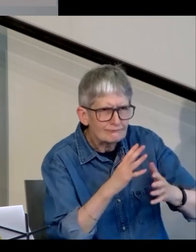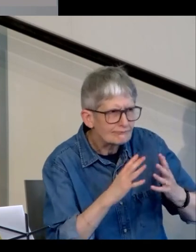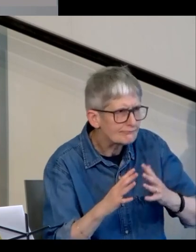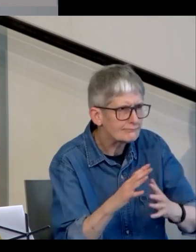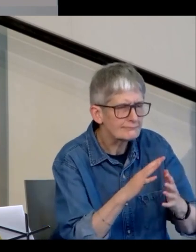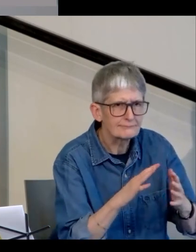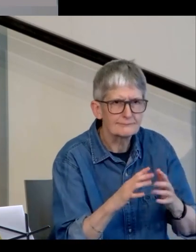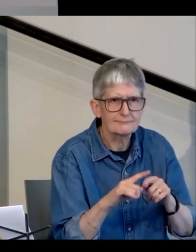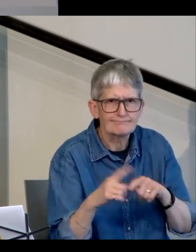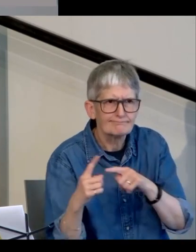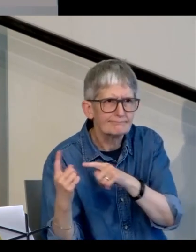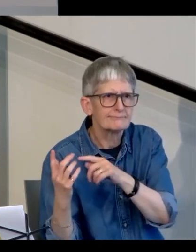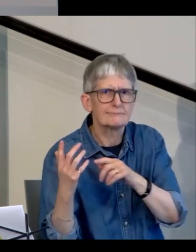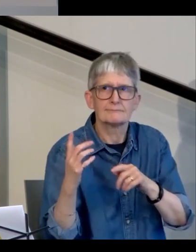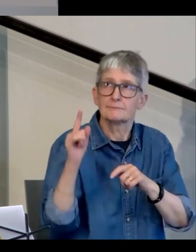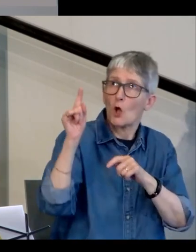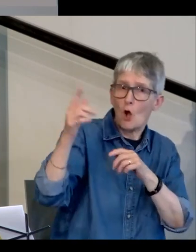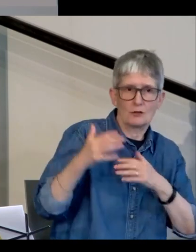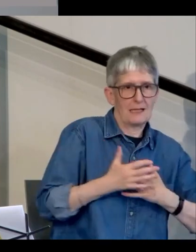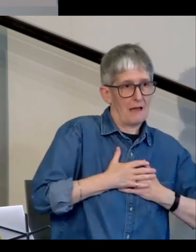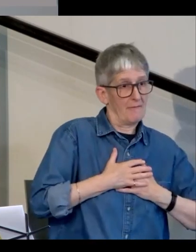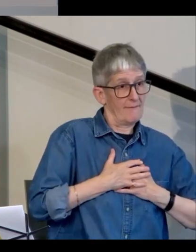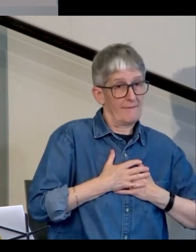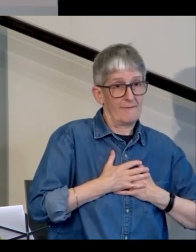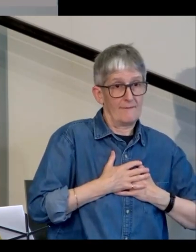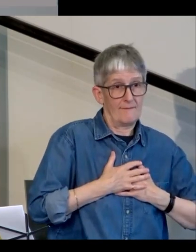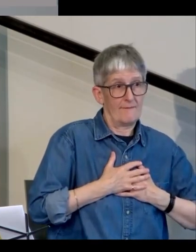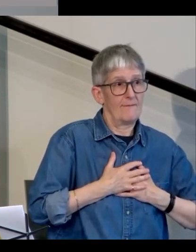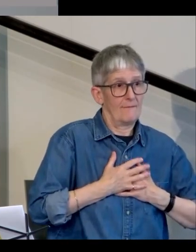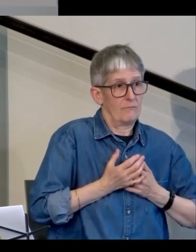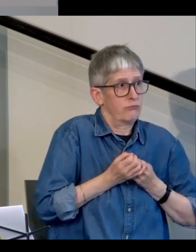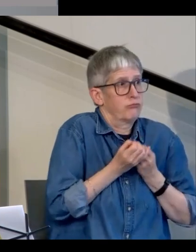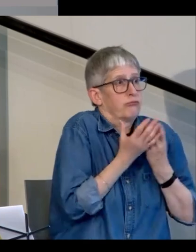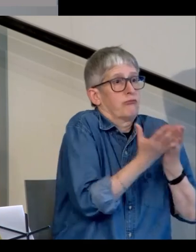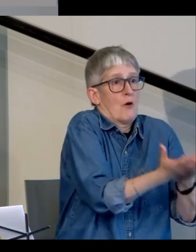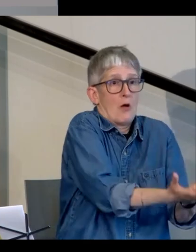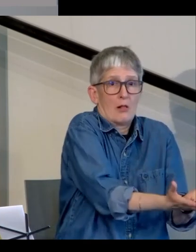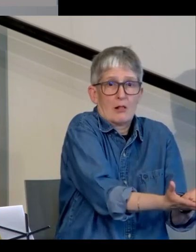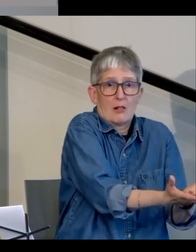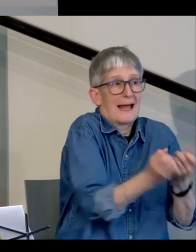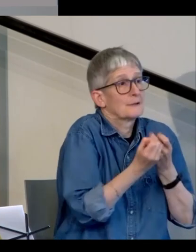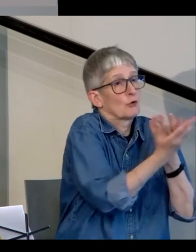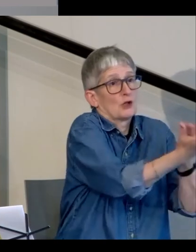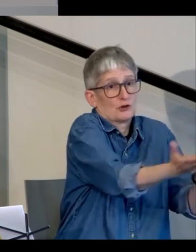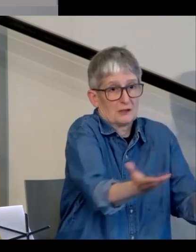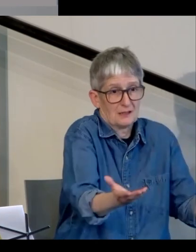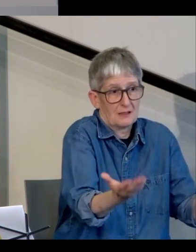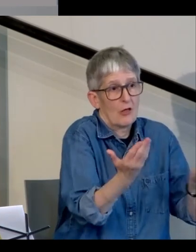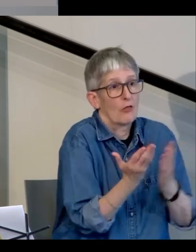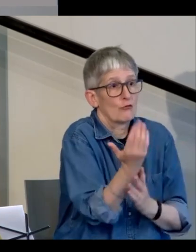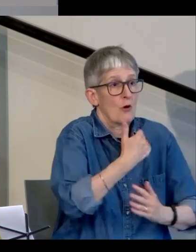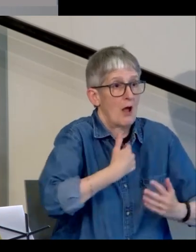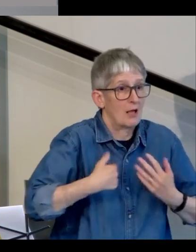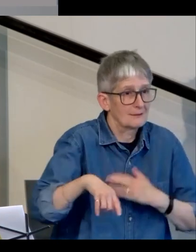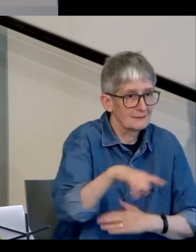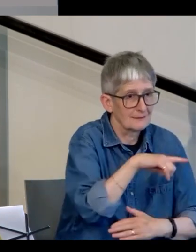multifaceted, the totality of God's love are given full and complete expression through us,